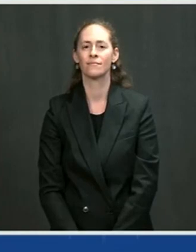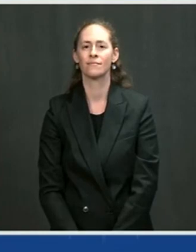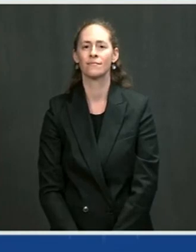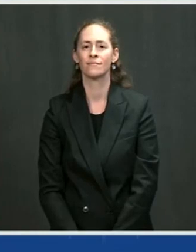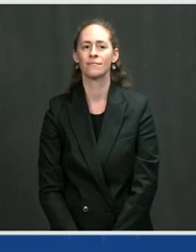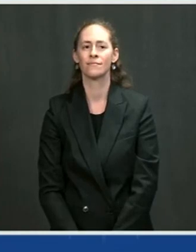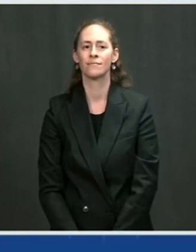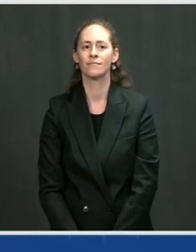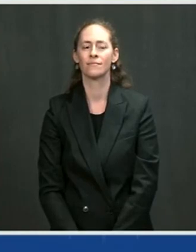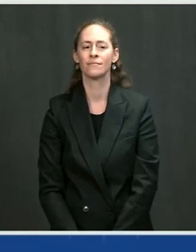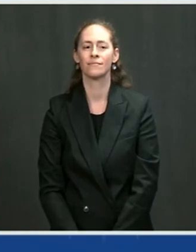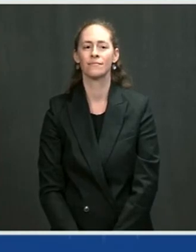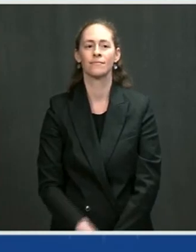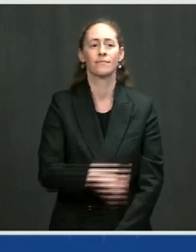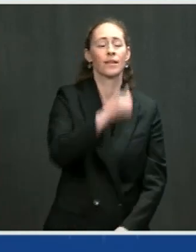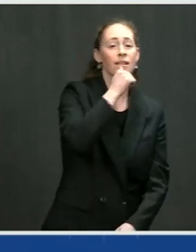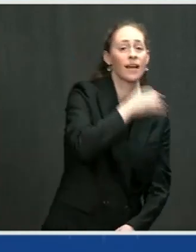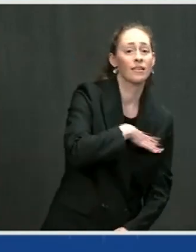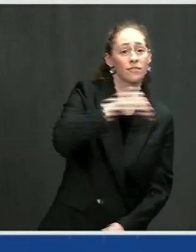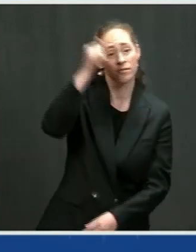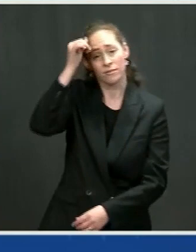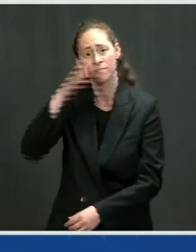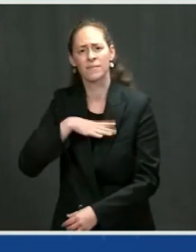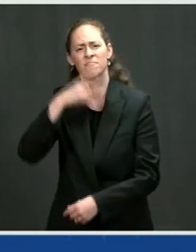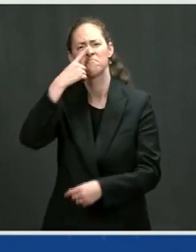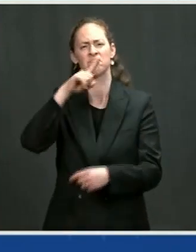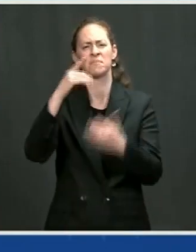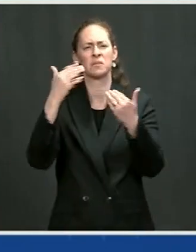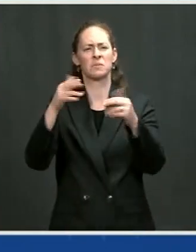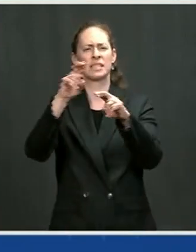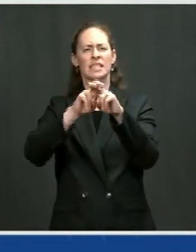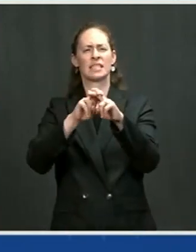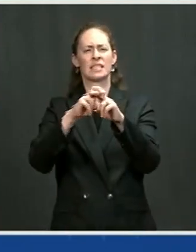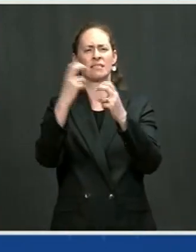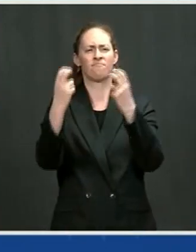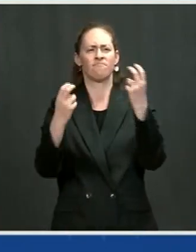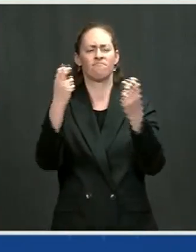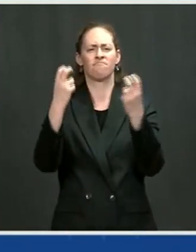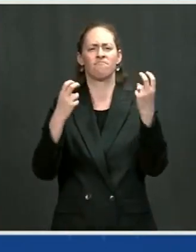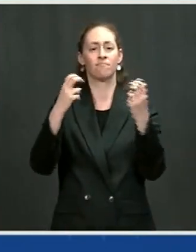Ladies and gentlemen, please remain seated while the President and Vice President depart.